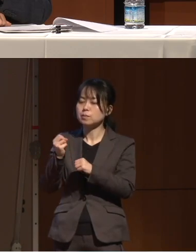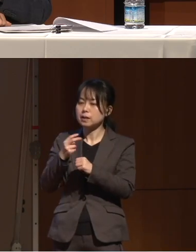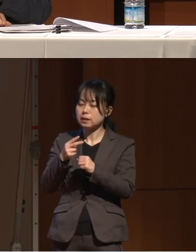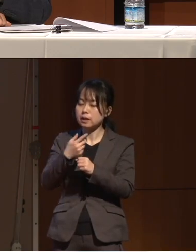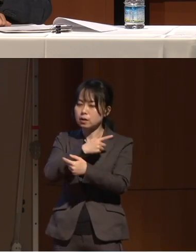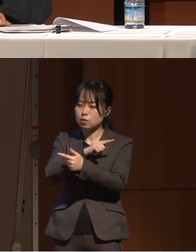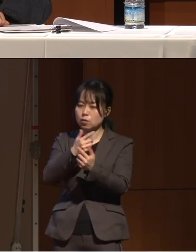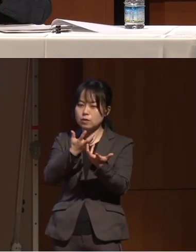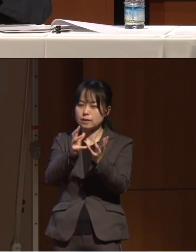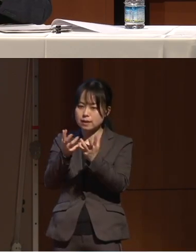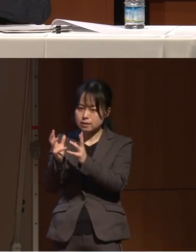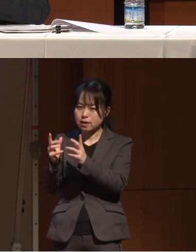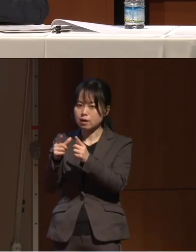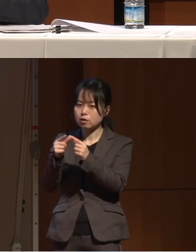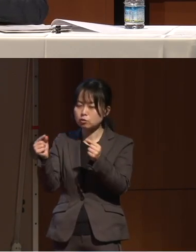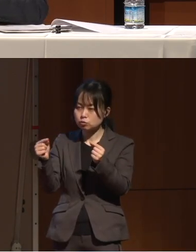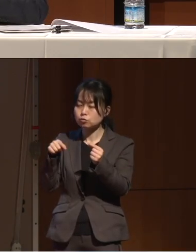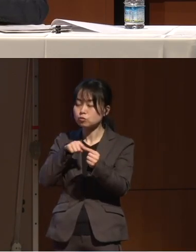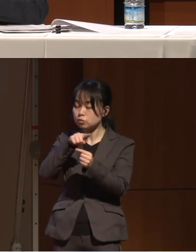time of decoupling.